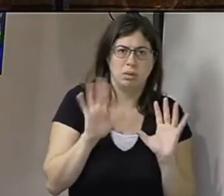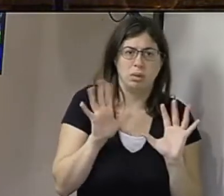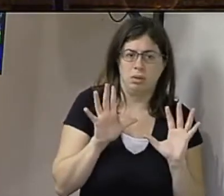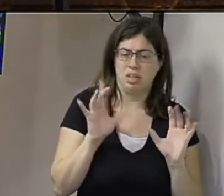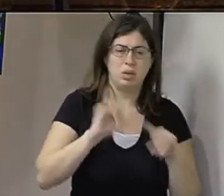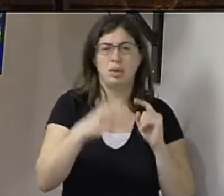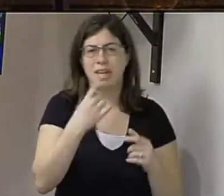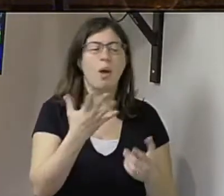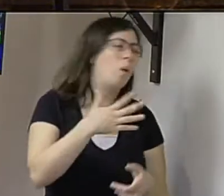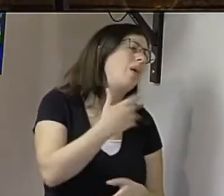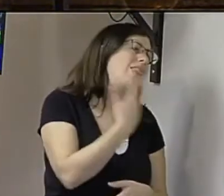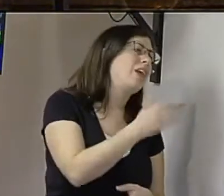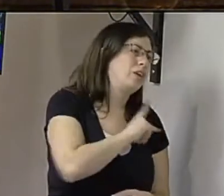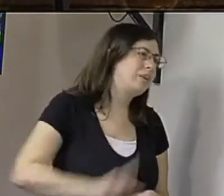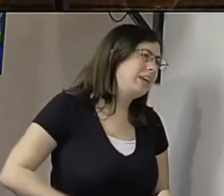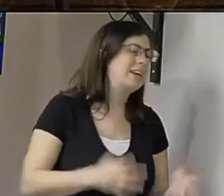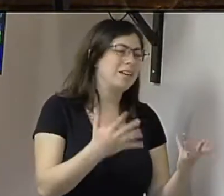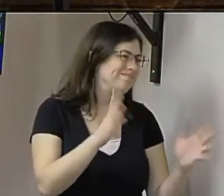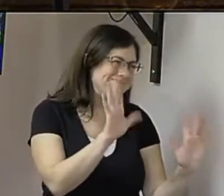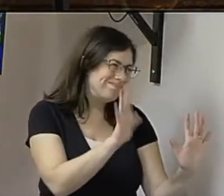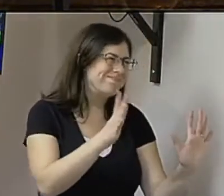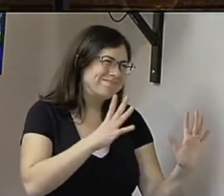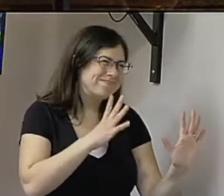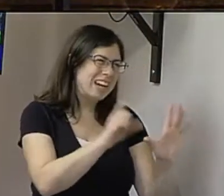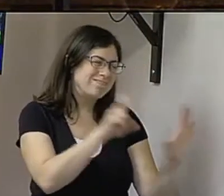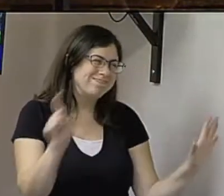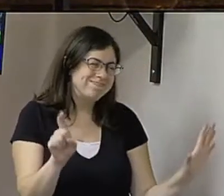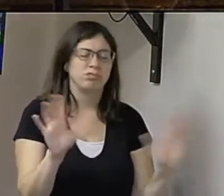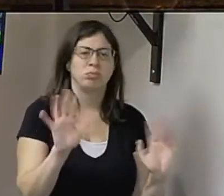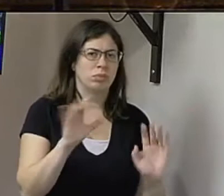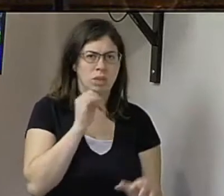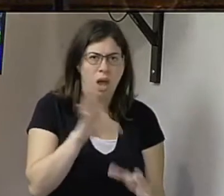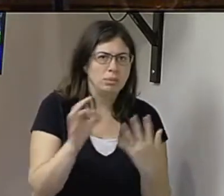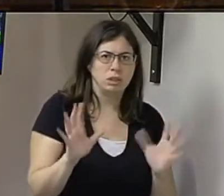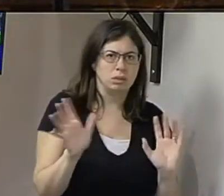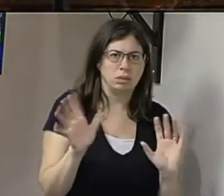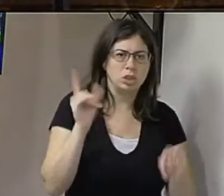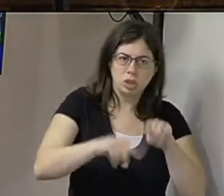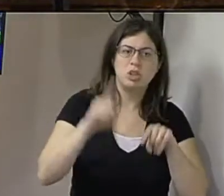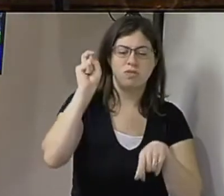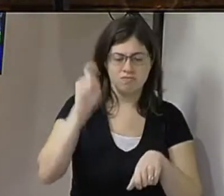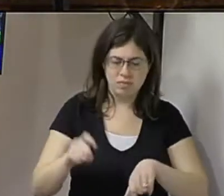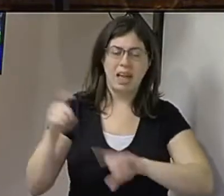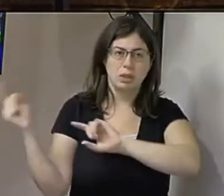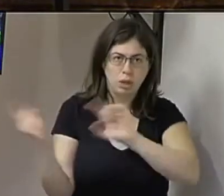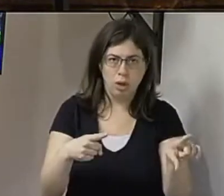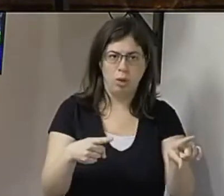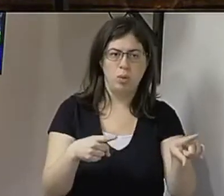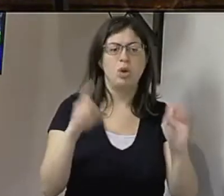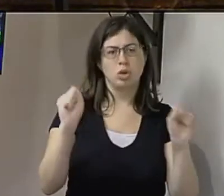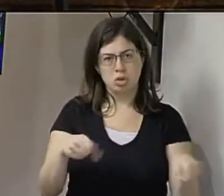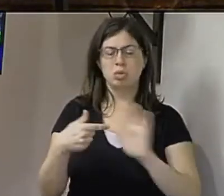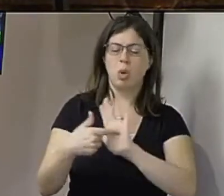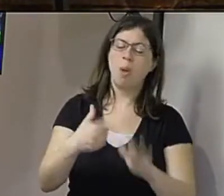could say, thank you, King, for this amazing invitation. I think I'll sit this one out. That wasn't an option for you, right? It was a compelled thing so he could